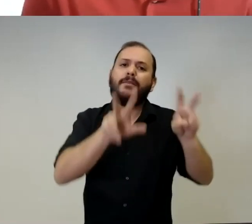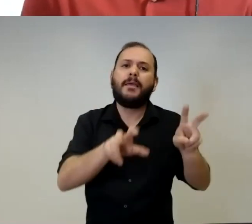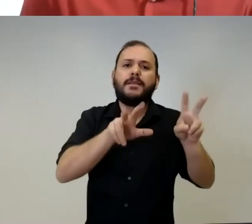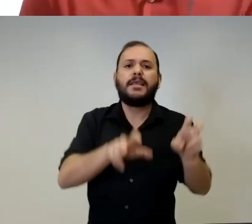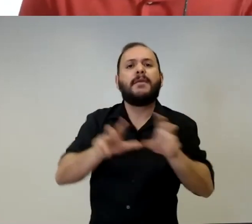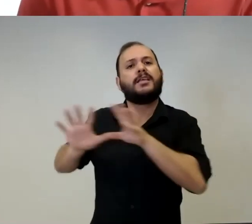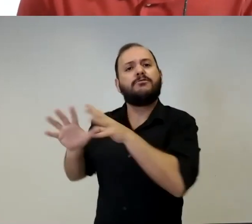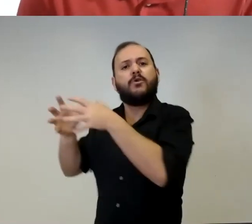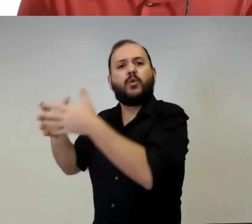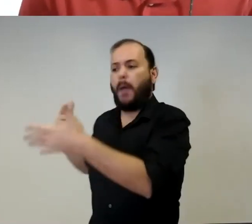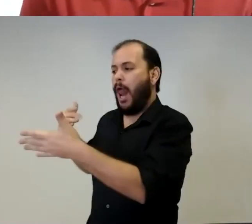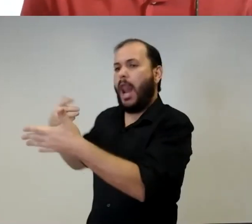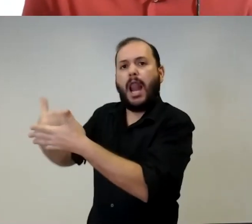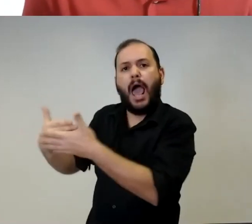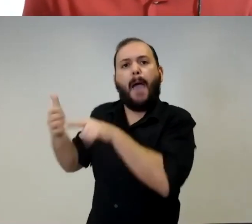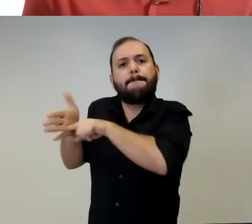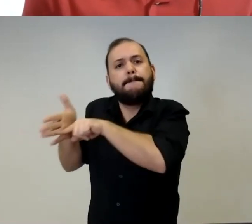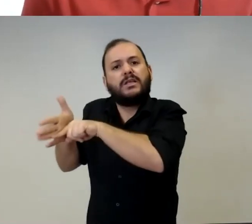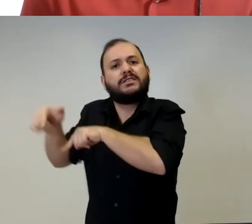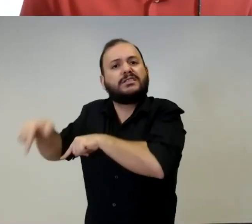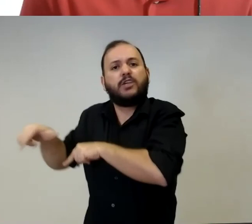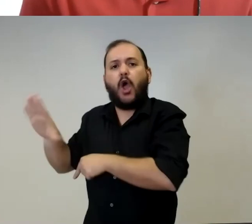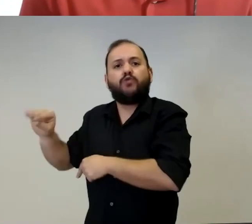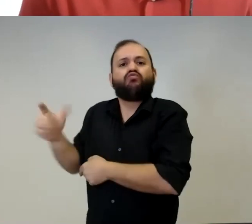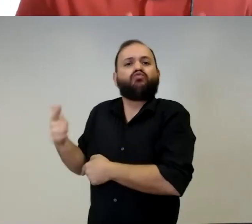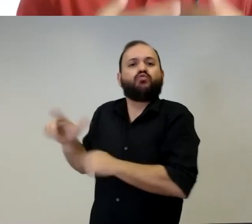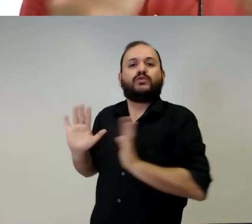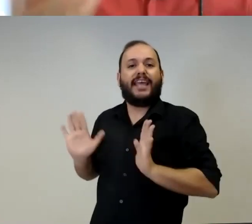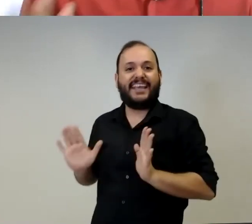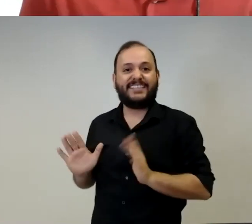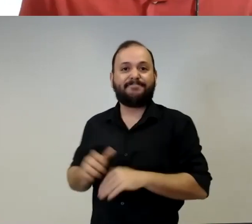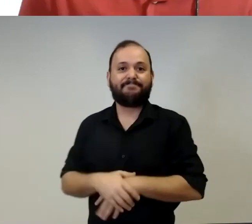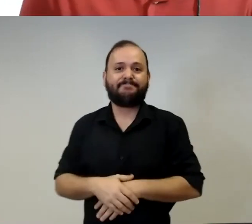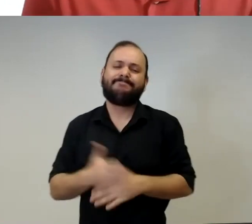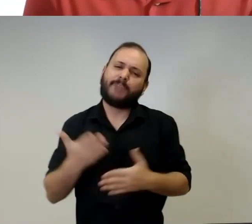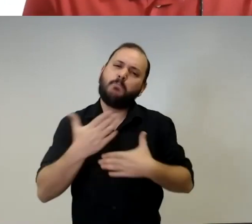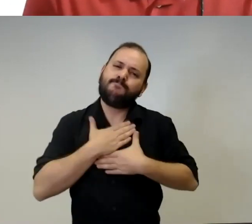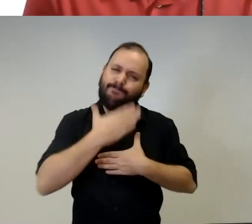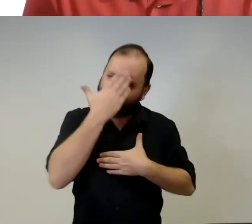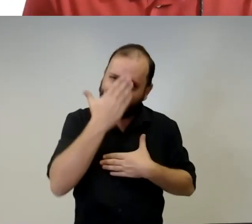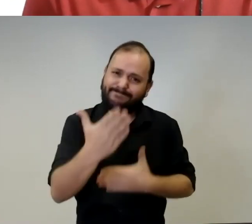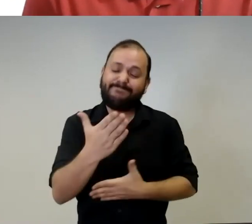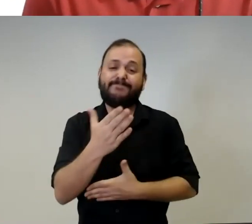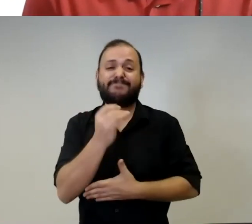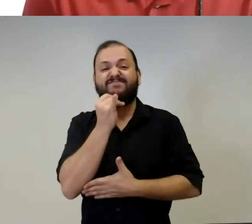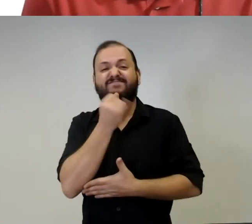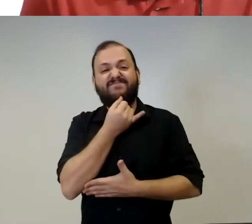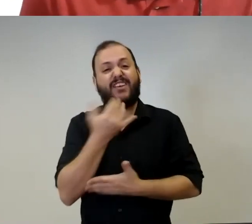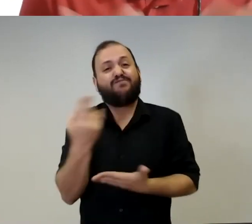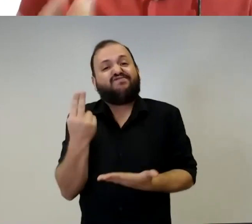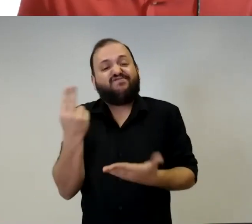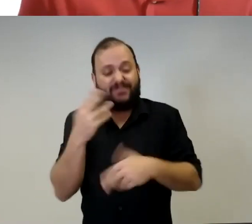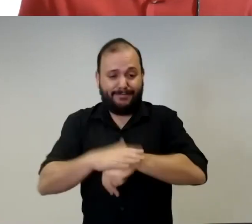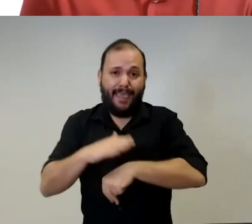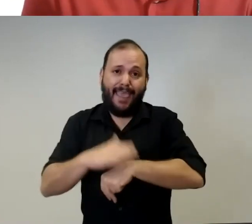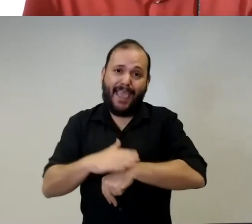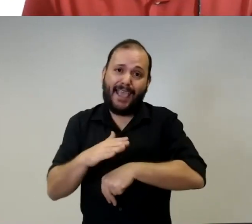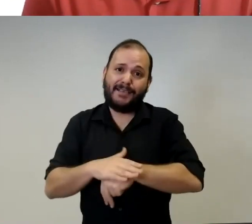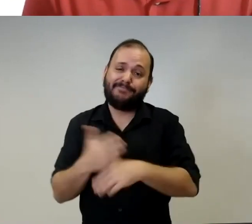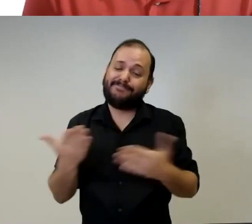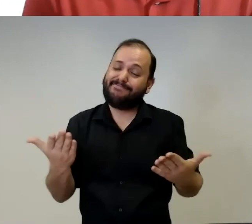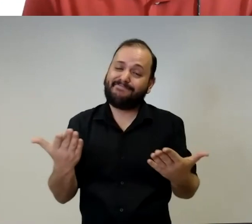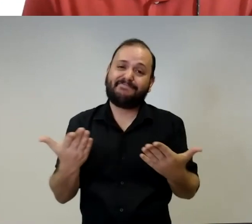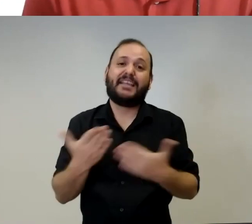much. Unfortunately, we ran out of time, but we cannot thank you enough for having this, such a pleasure